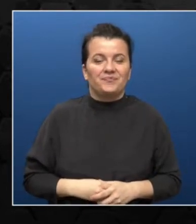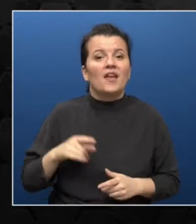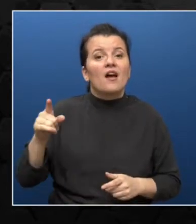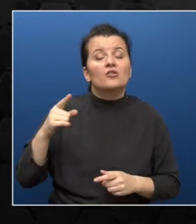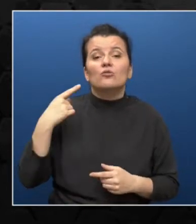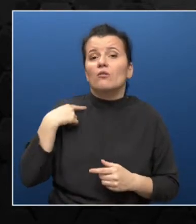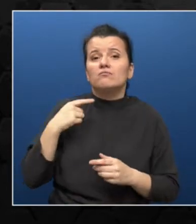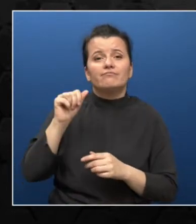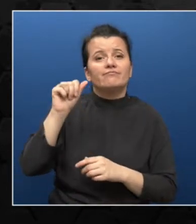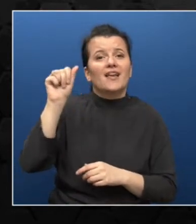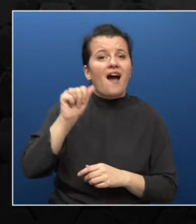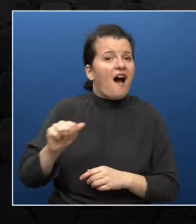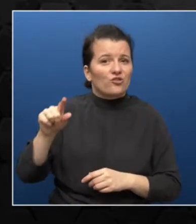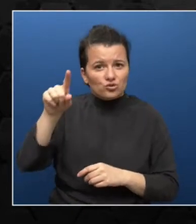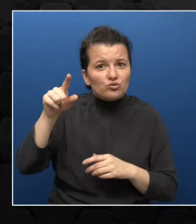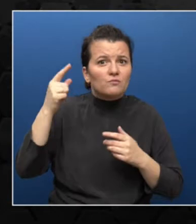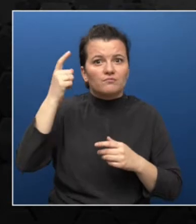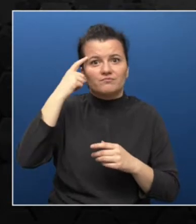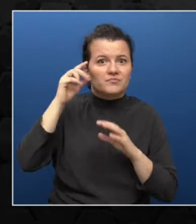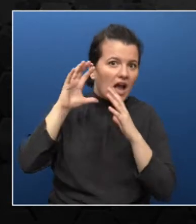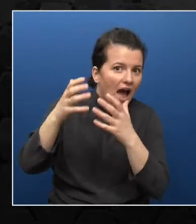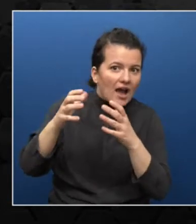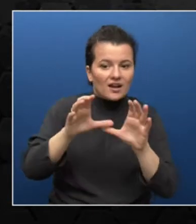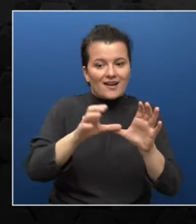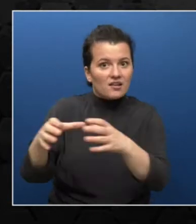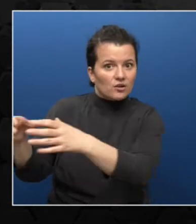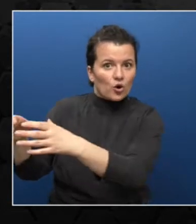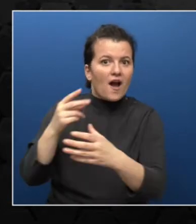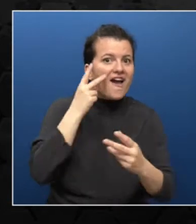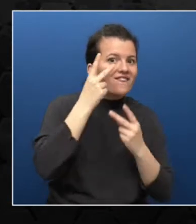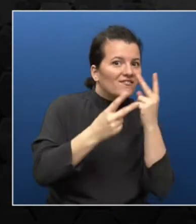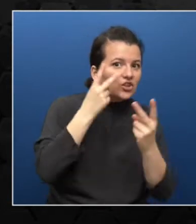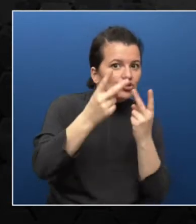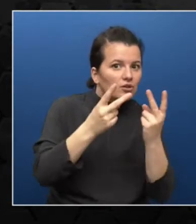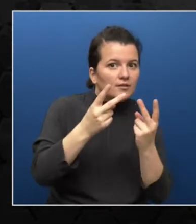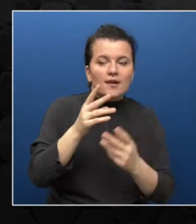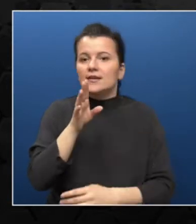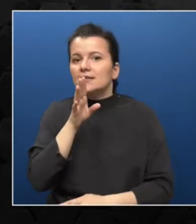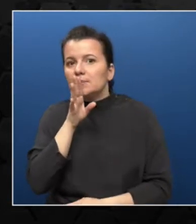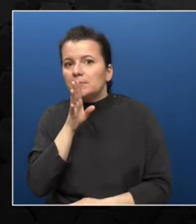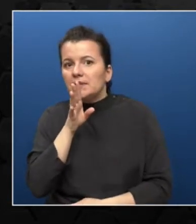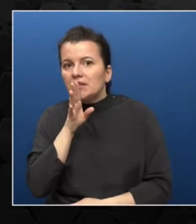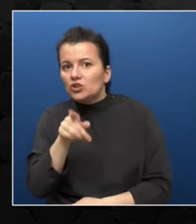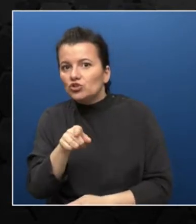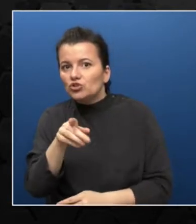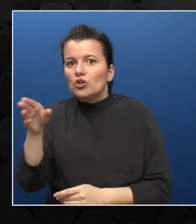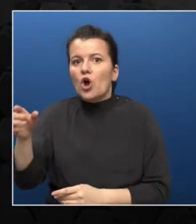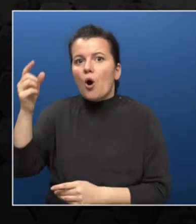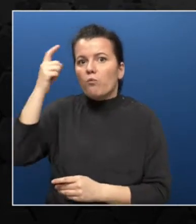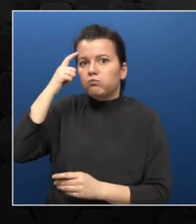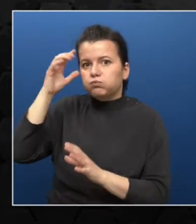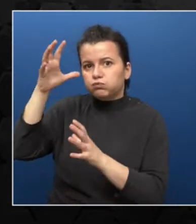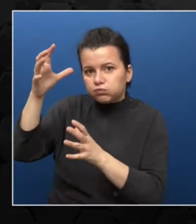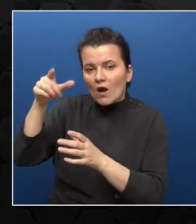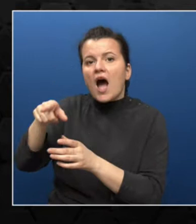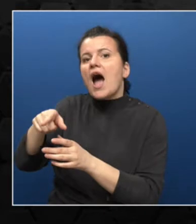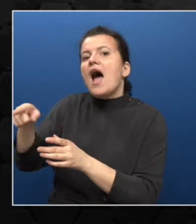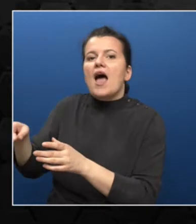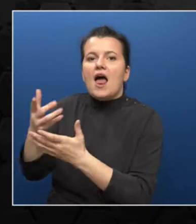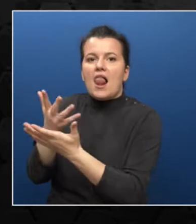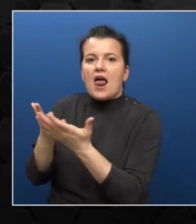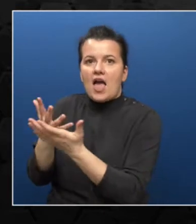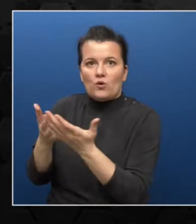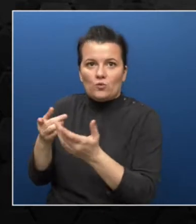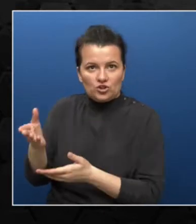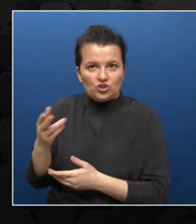very important: vision, speech, knowledge, and language. For each of one, there are a lot of services on